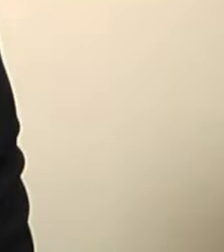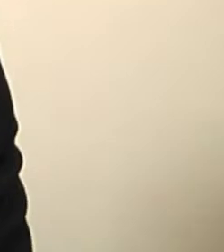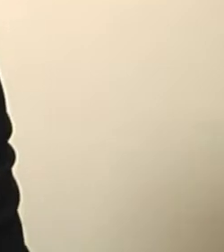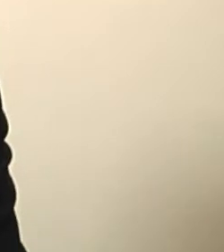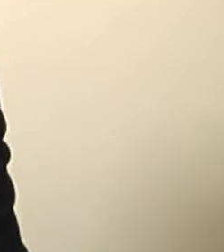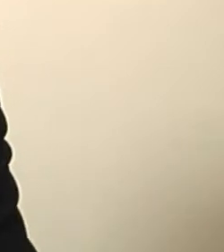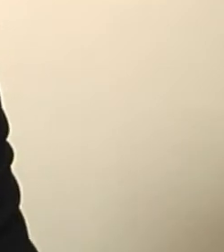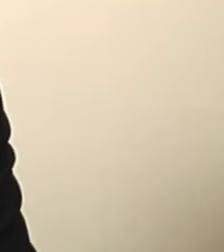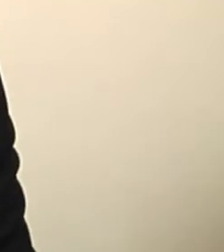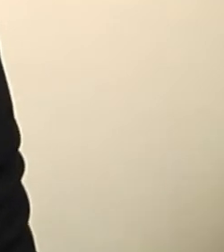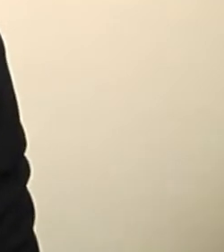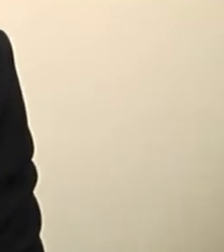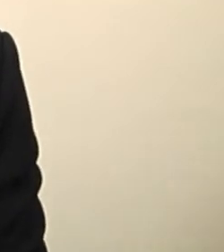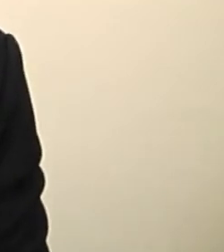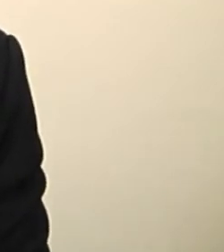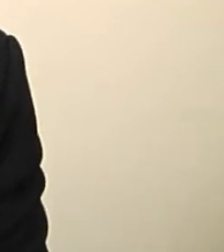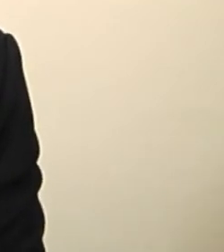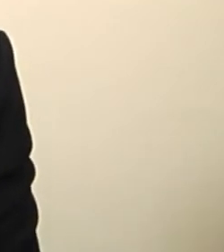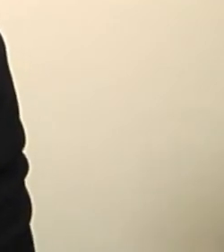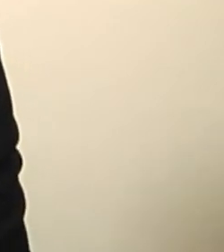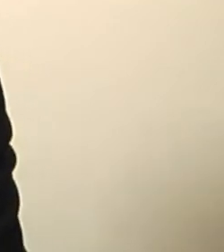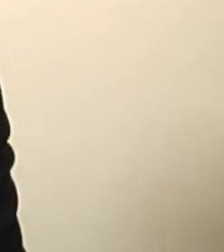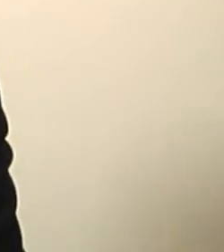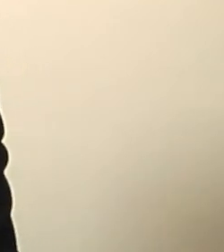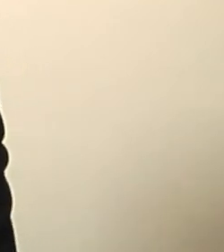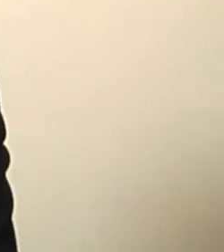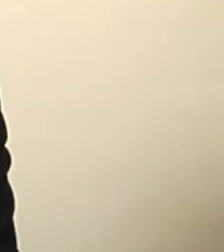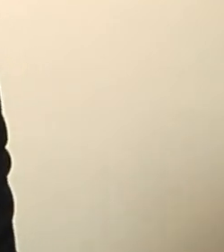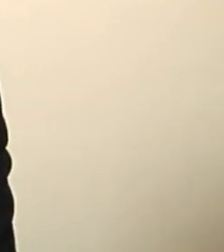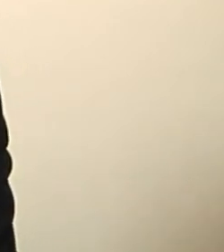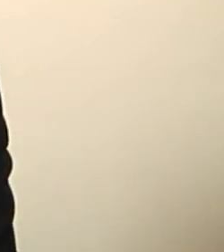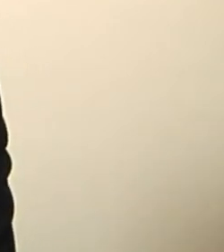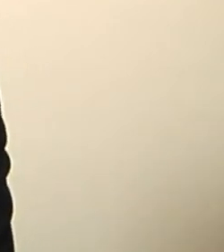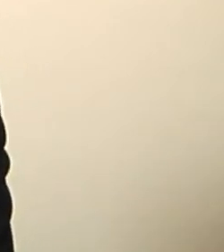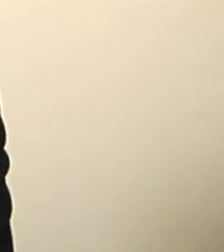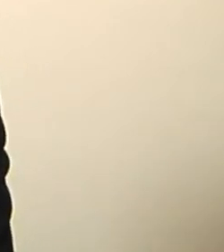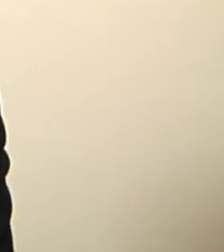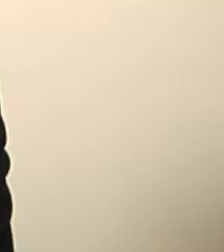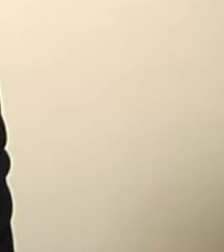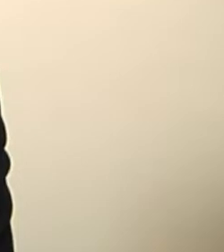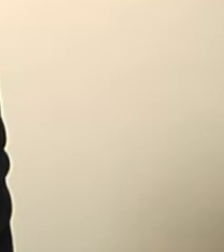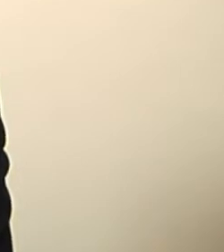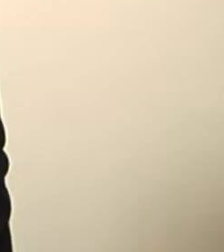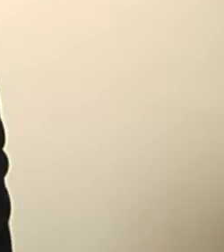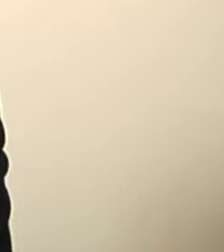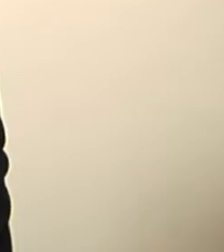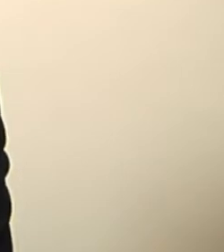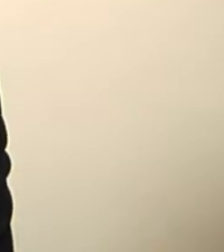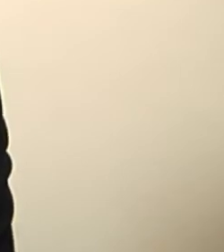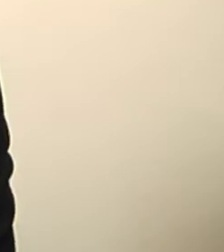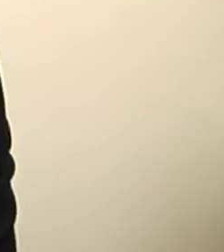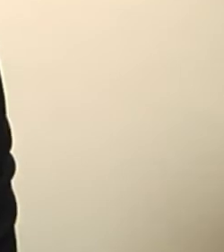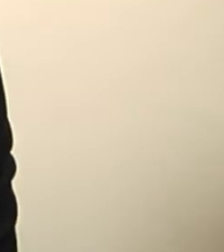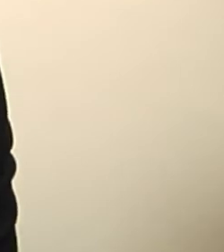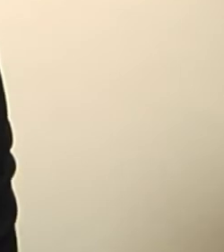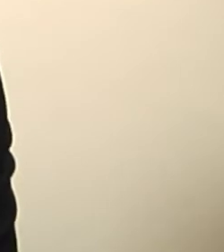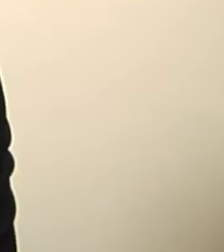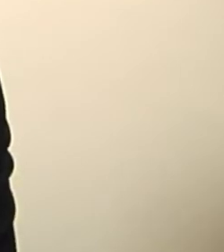Former President Thabo Mbeki, outgoing chairperson of the Association of World Election